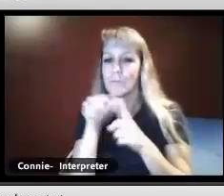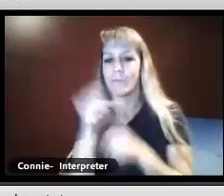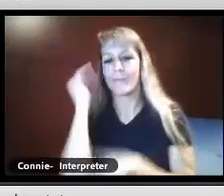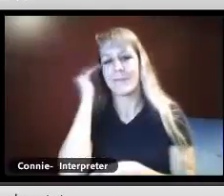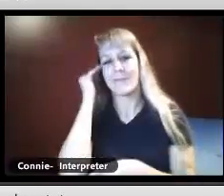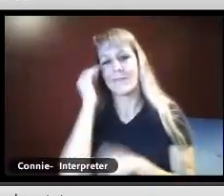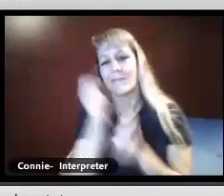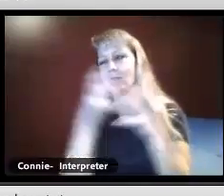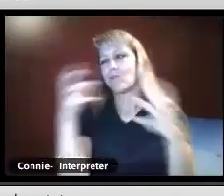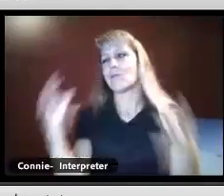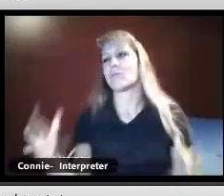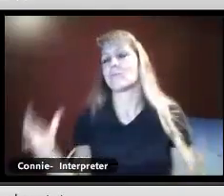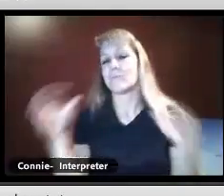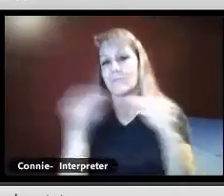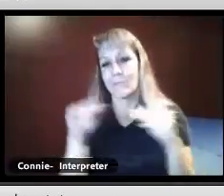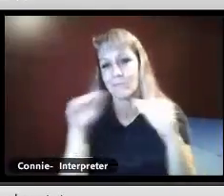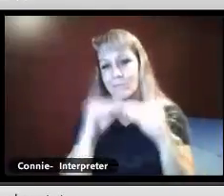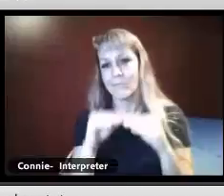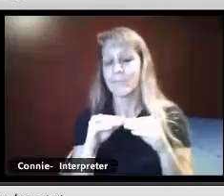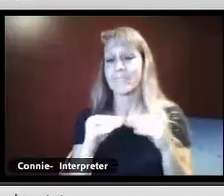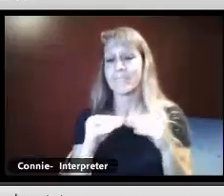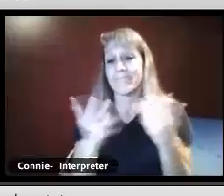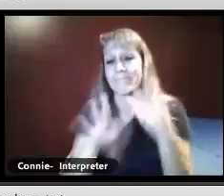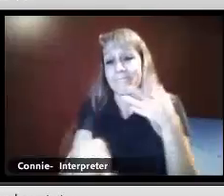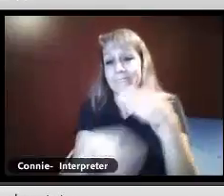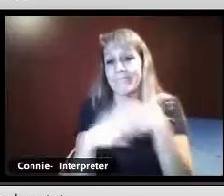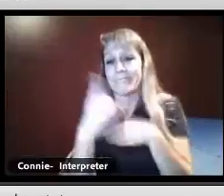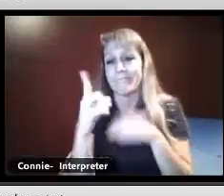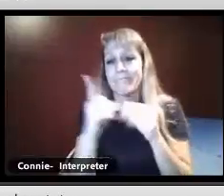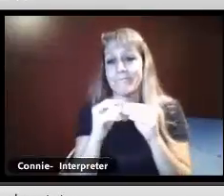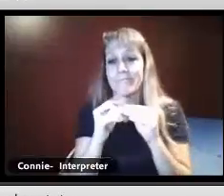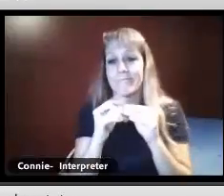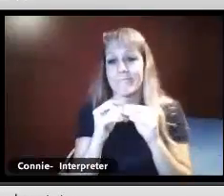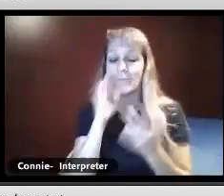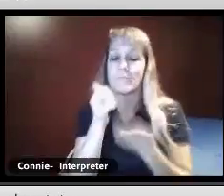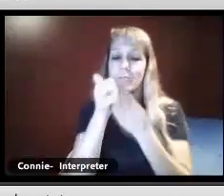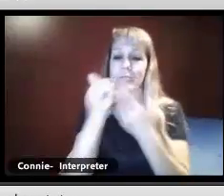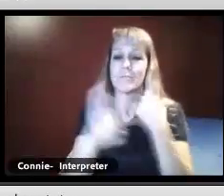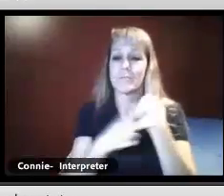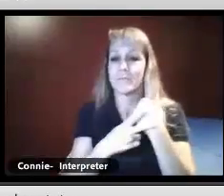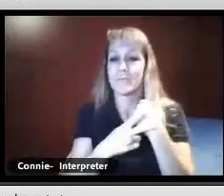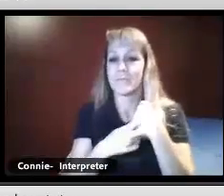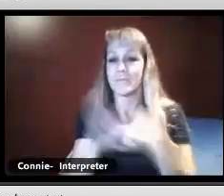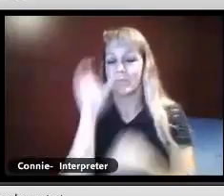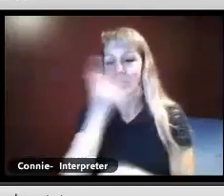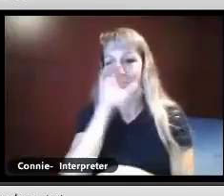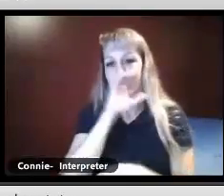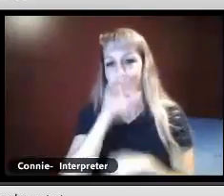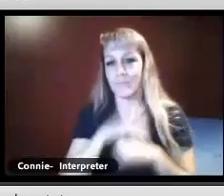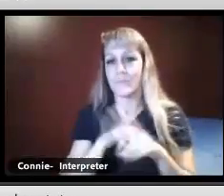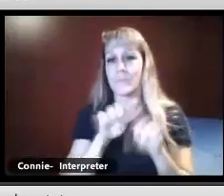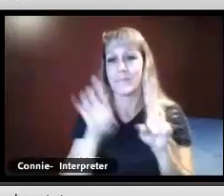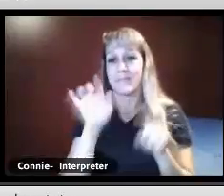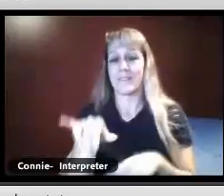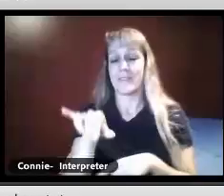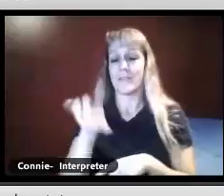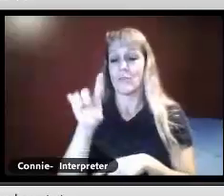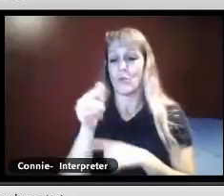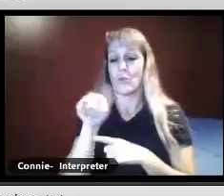get one more because it will allow you to save your searches. But don't let that put you